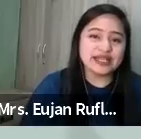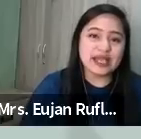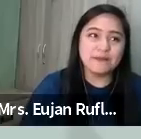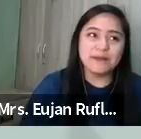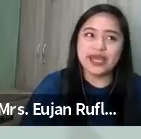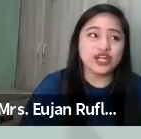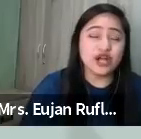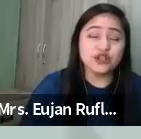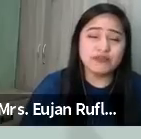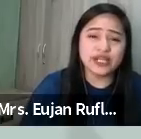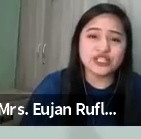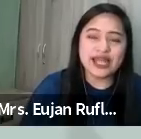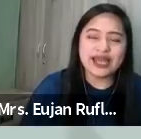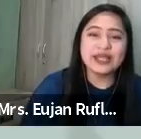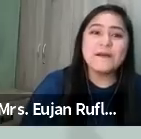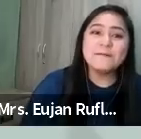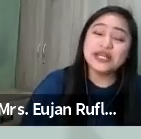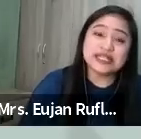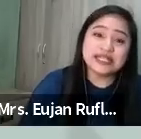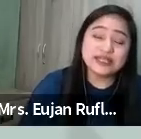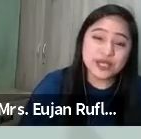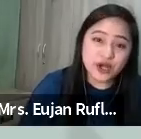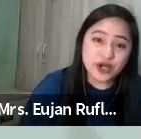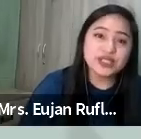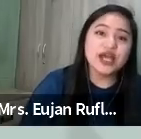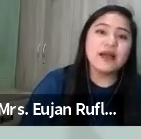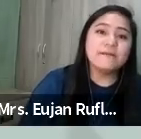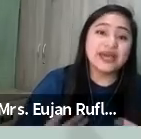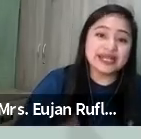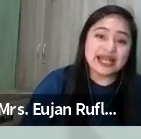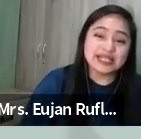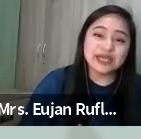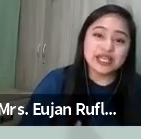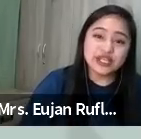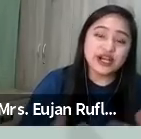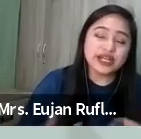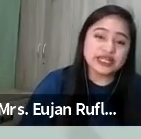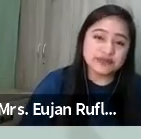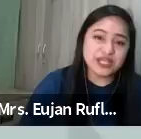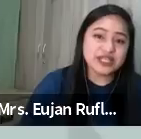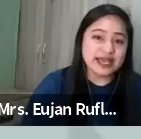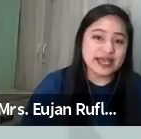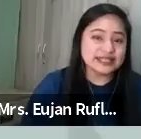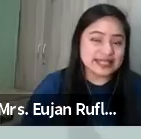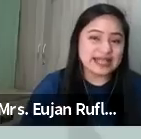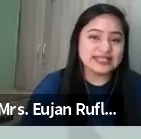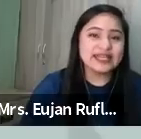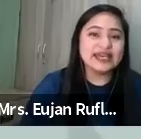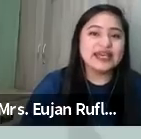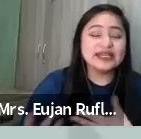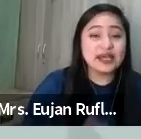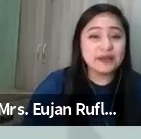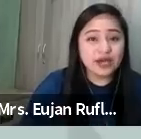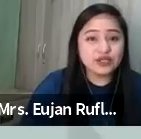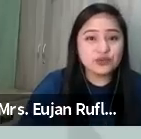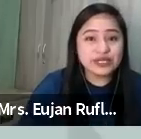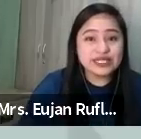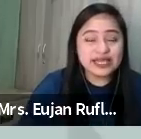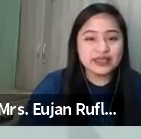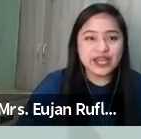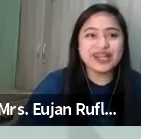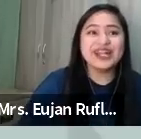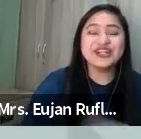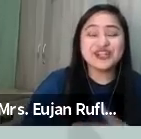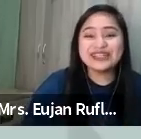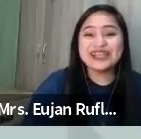quarterly exam by around March 9, but that's because my class, my kindergarten special science class, is about to